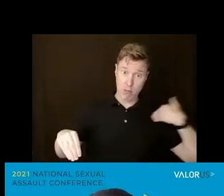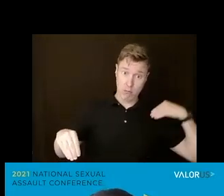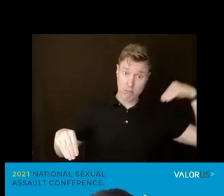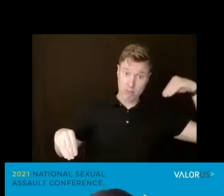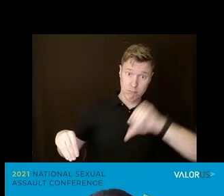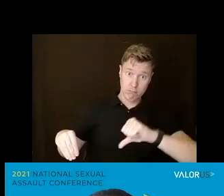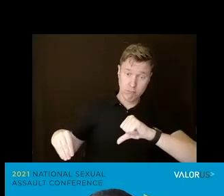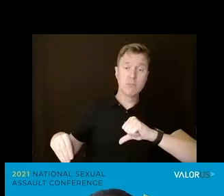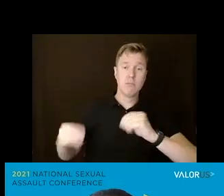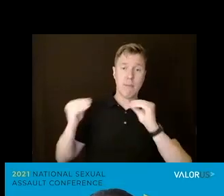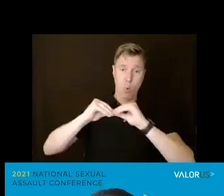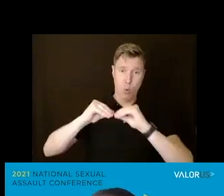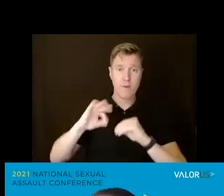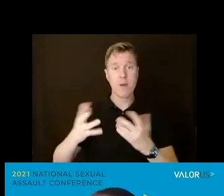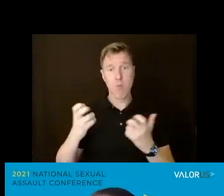contribute more.